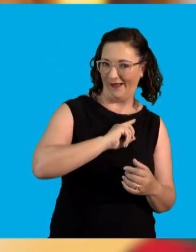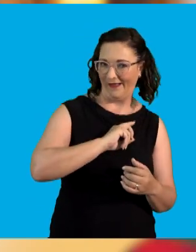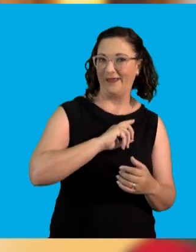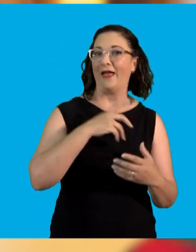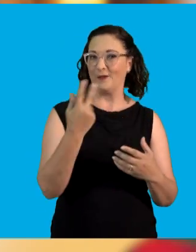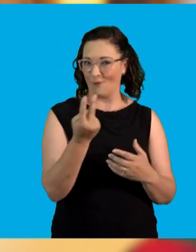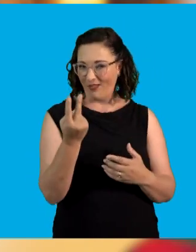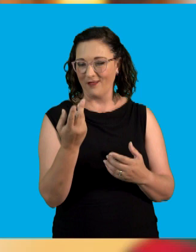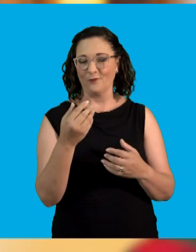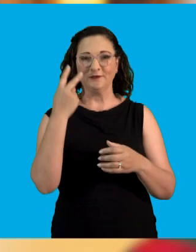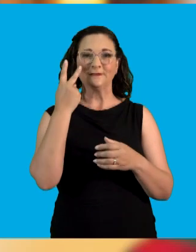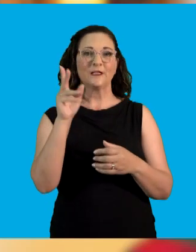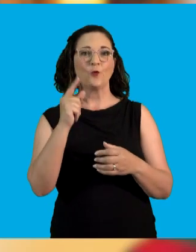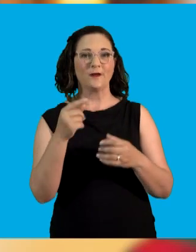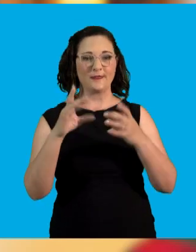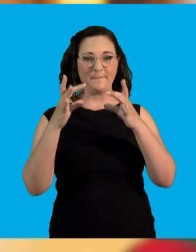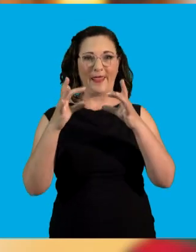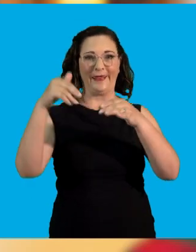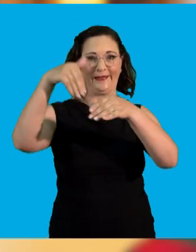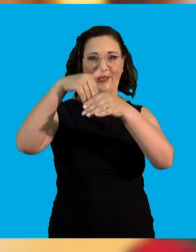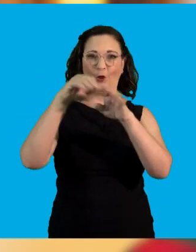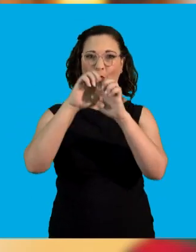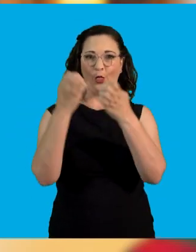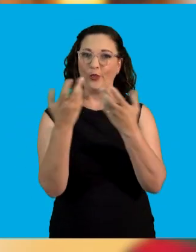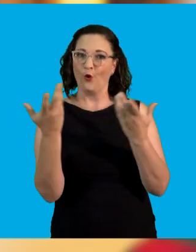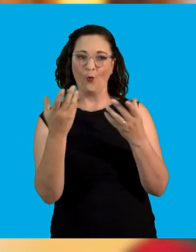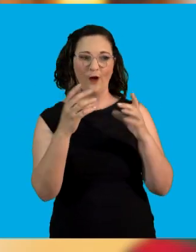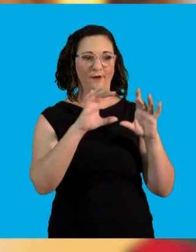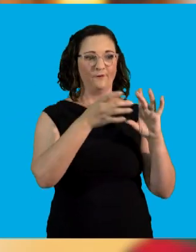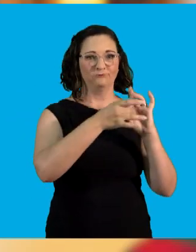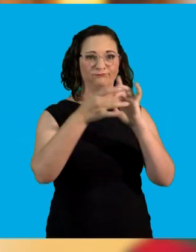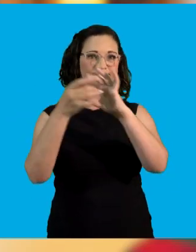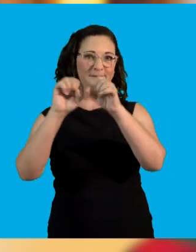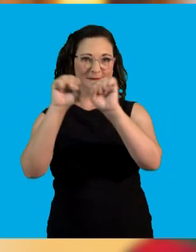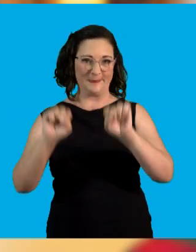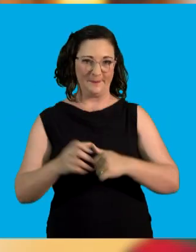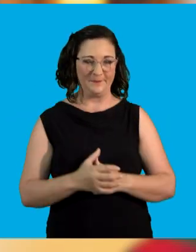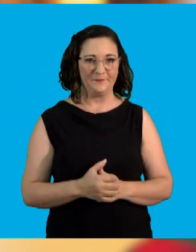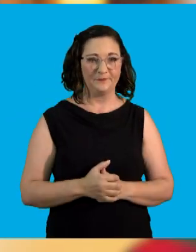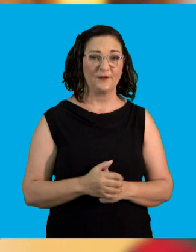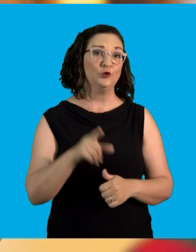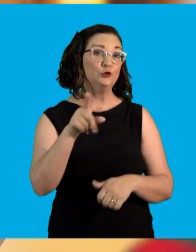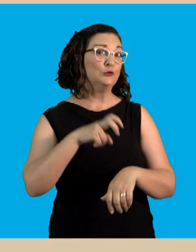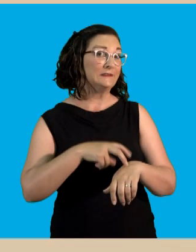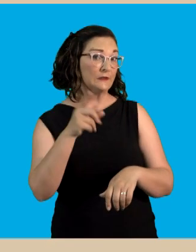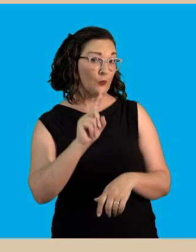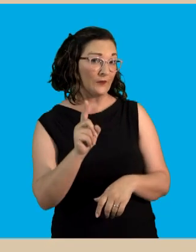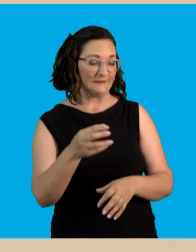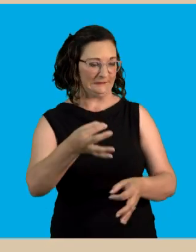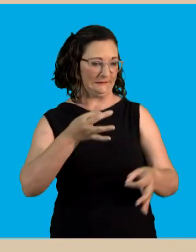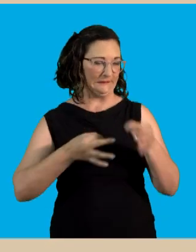Now, in order for us to do that, the following is the lesson objectives that we are aiming to achieve. We need to be able